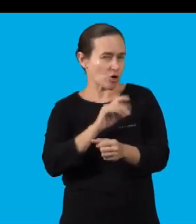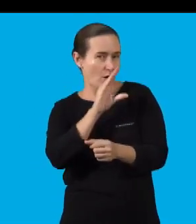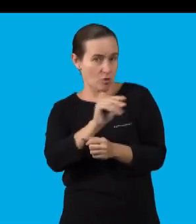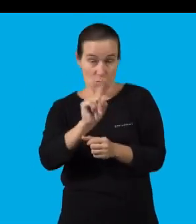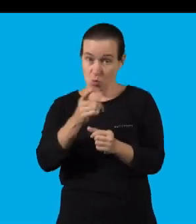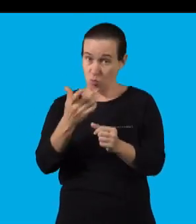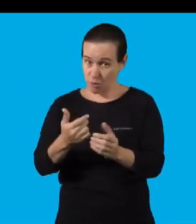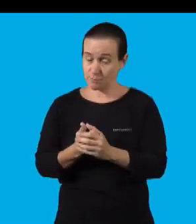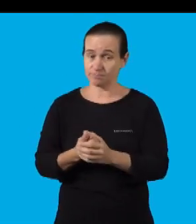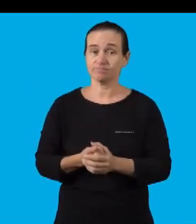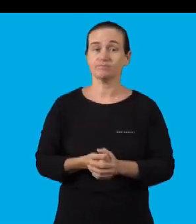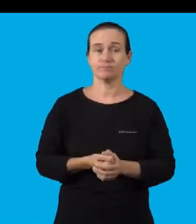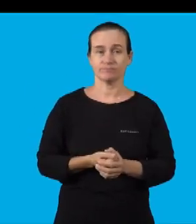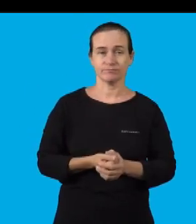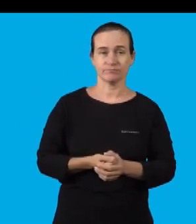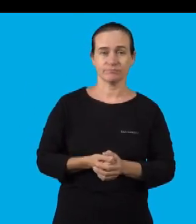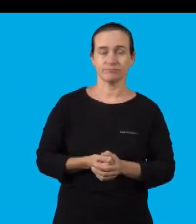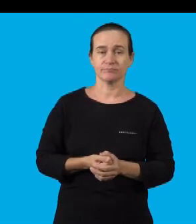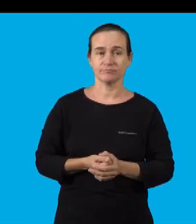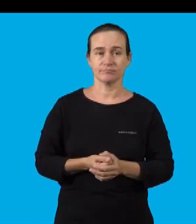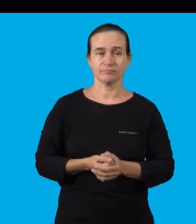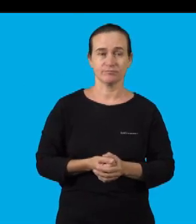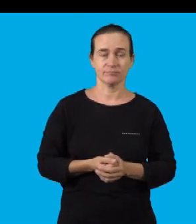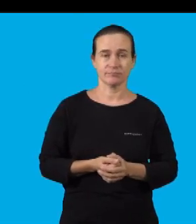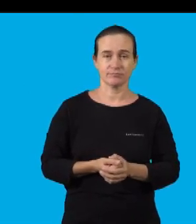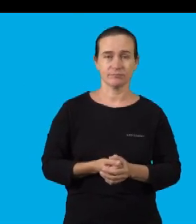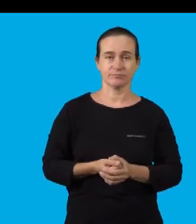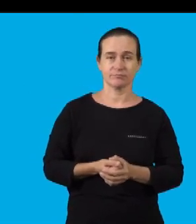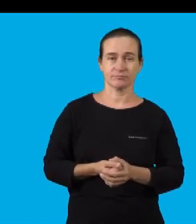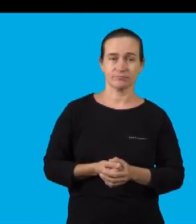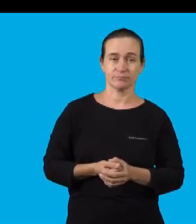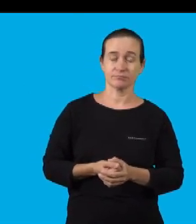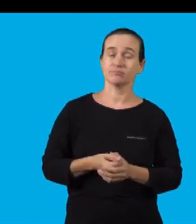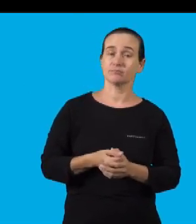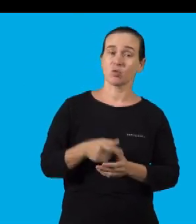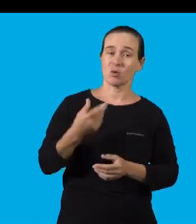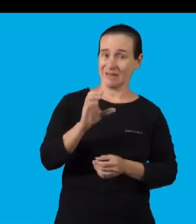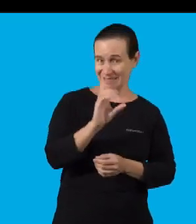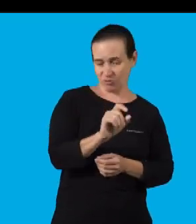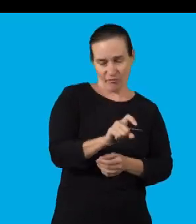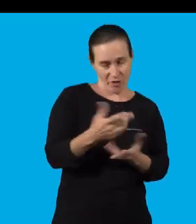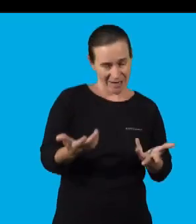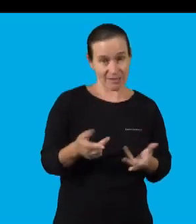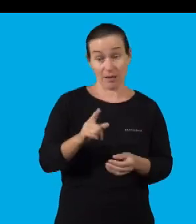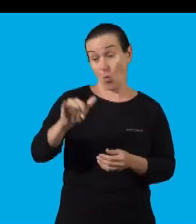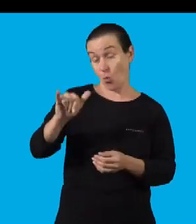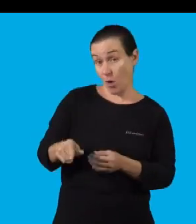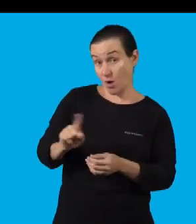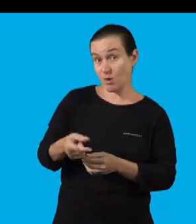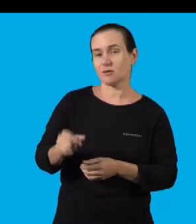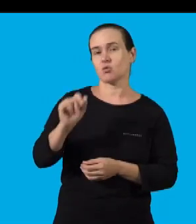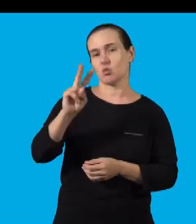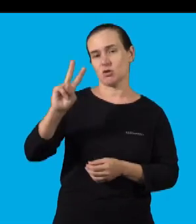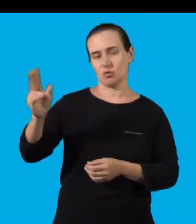read what the question is asking for. So it means that the coordinates of our y-intercept is going to be, we already have 0 for the value of x, and